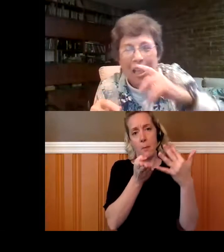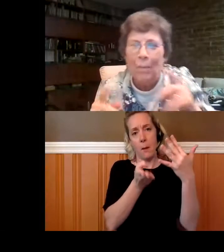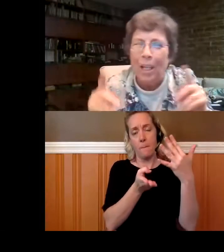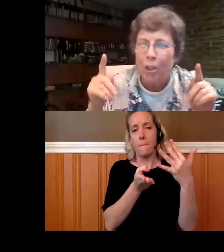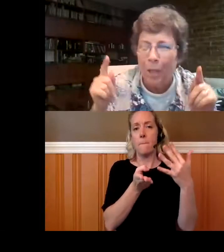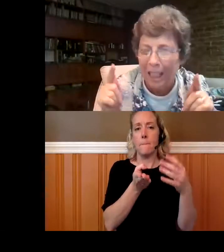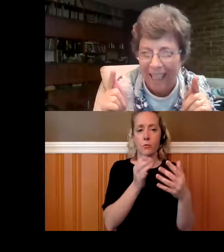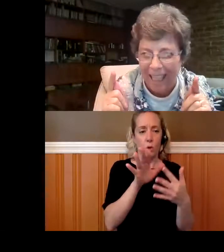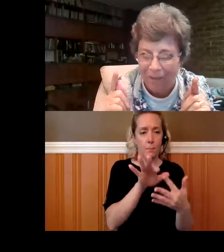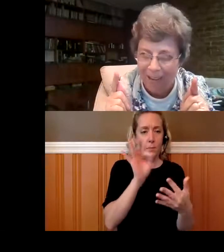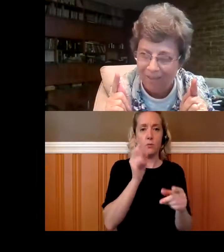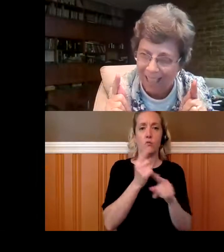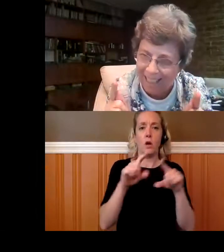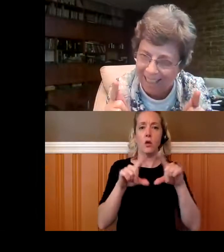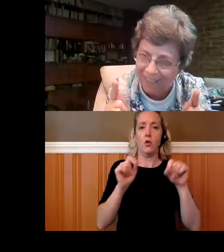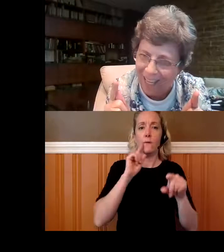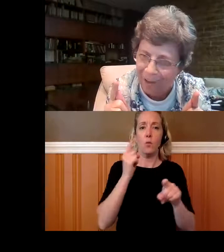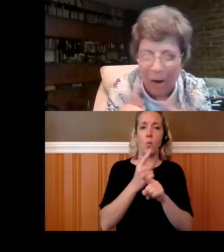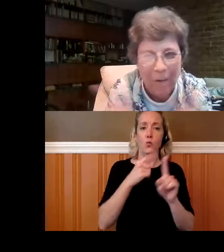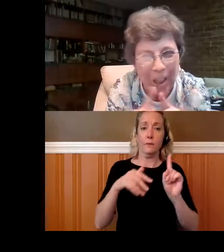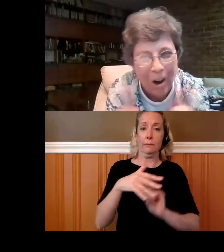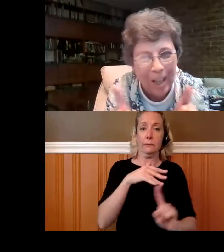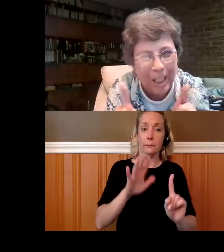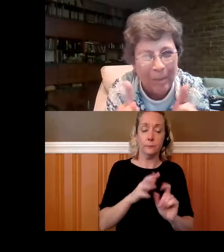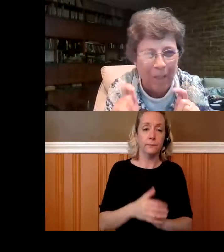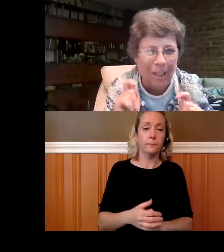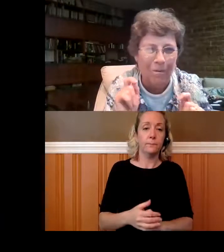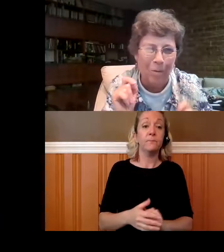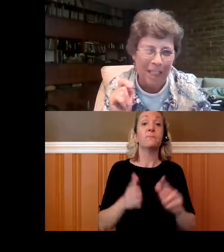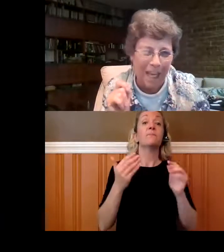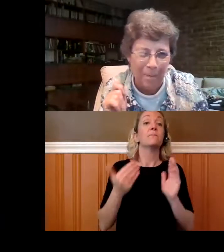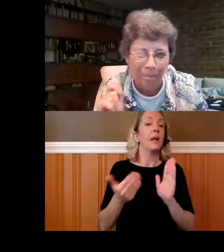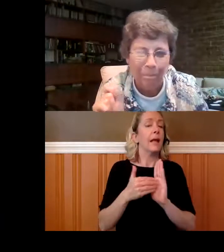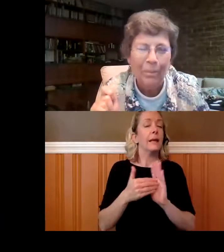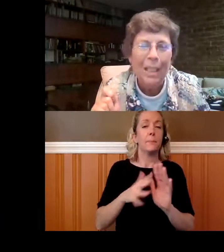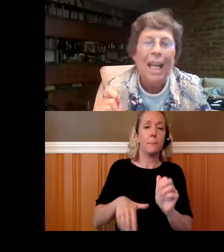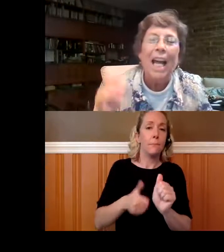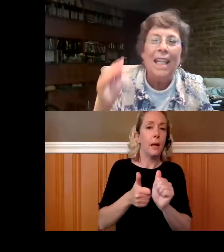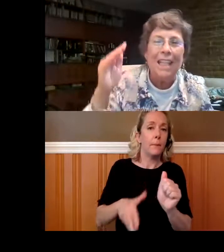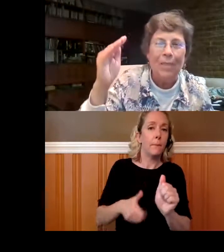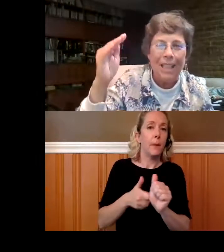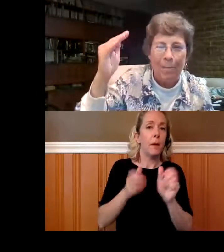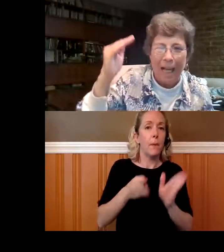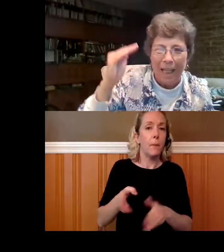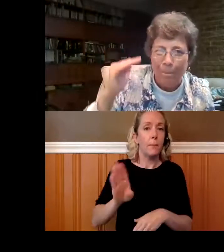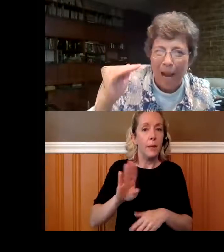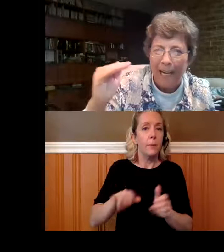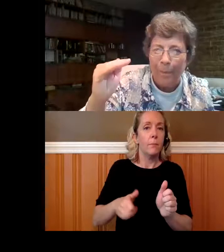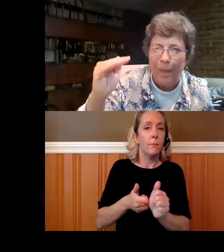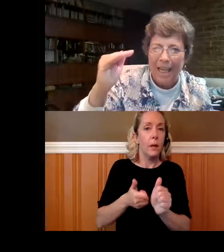they're going to be using for what time. And then, as we said, plan the backup and another backup and another backup for each